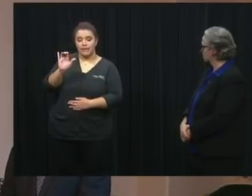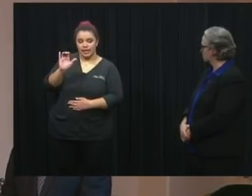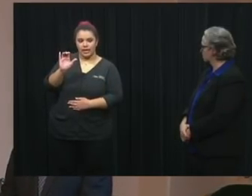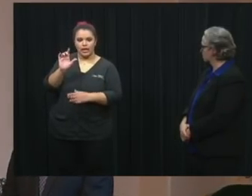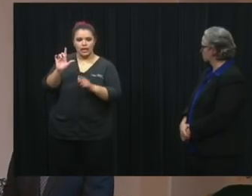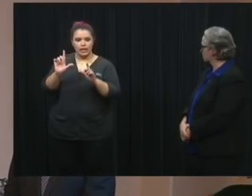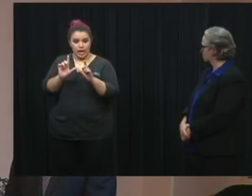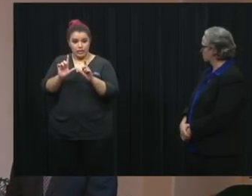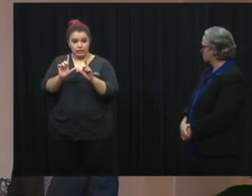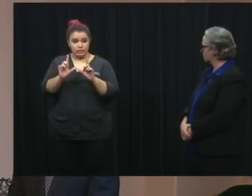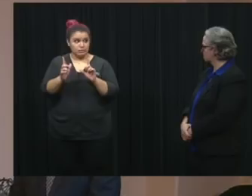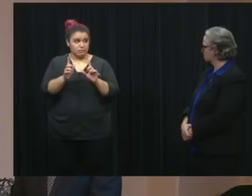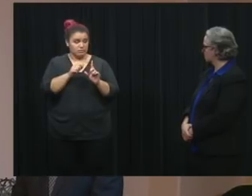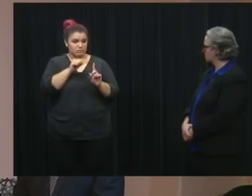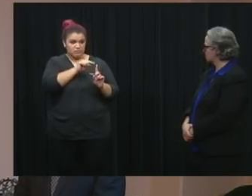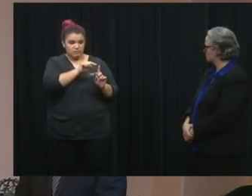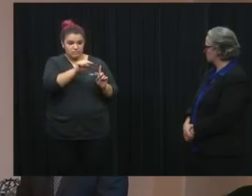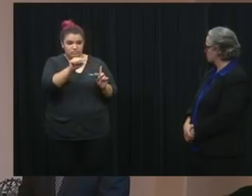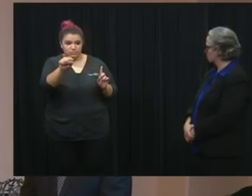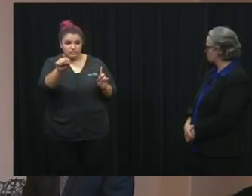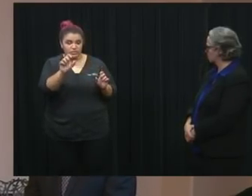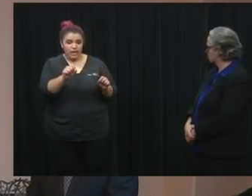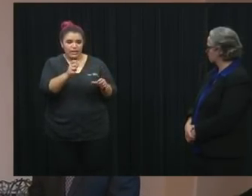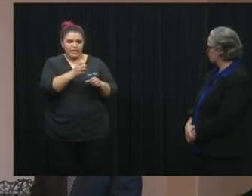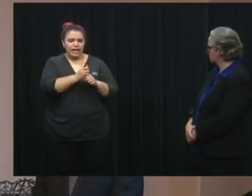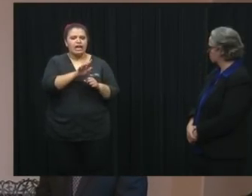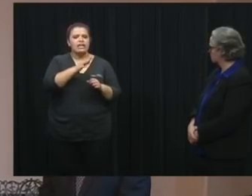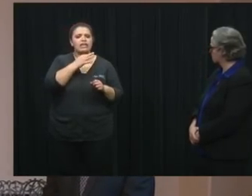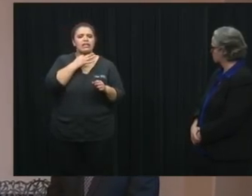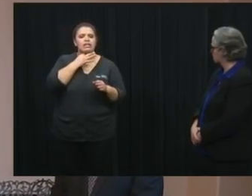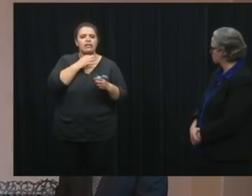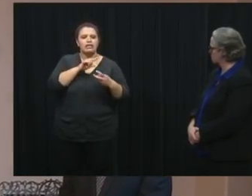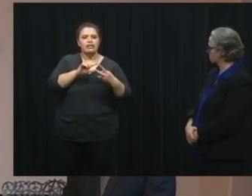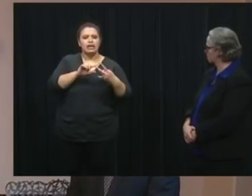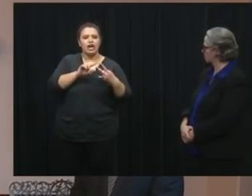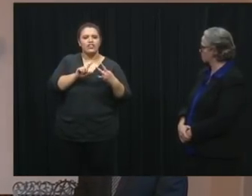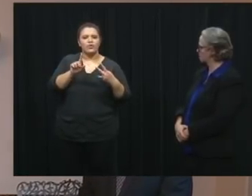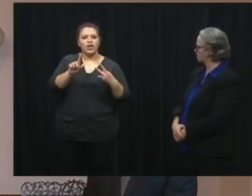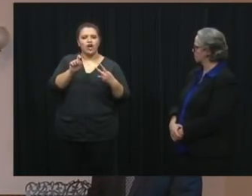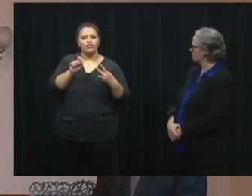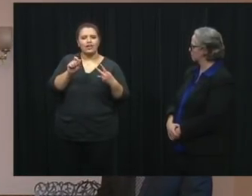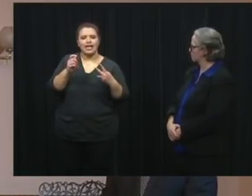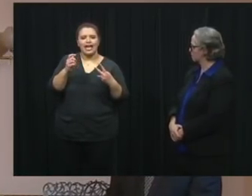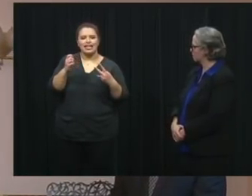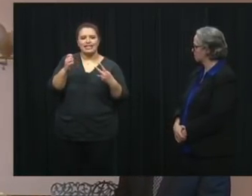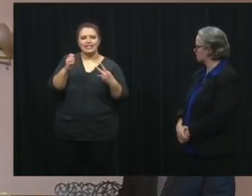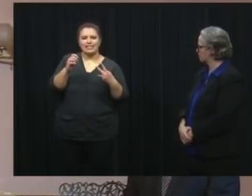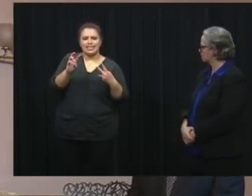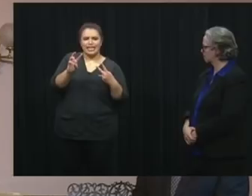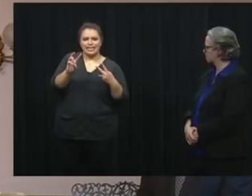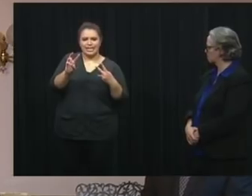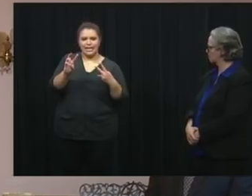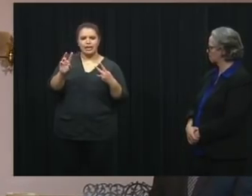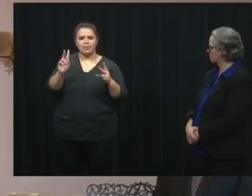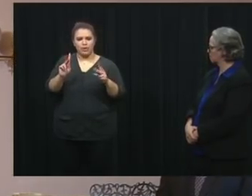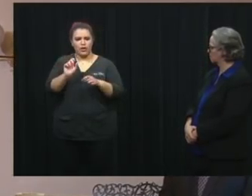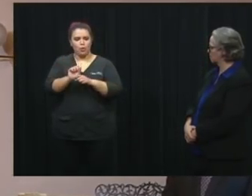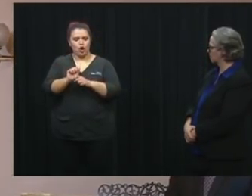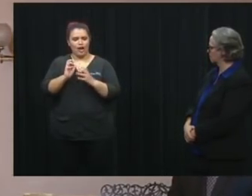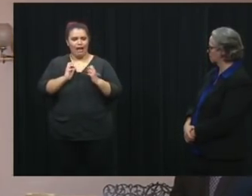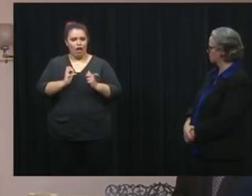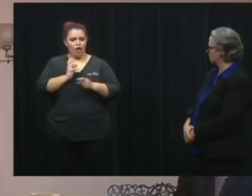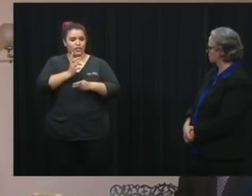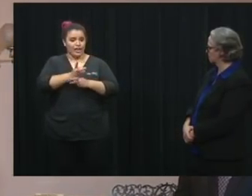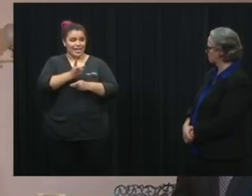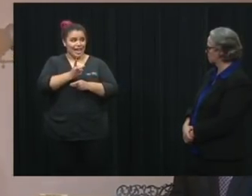healthcare workers that tested positive, is that a function of workers who were sick and then came to work, or did they get infected while working with